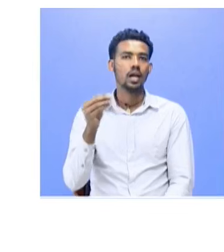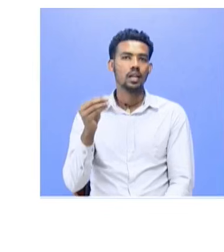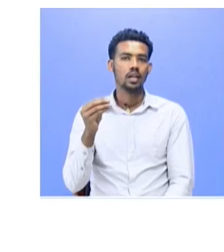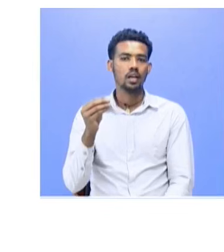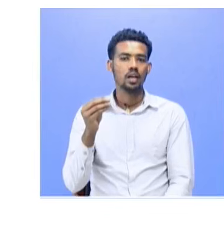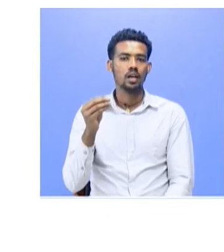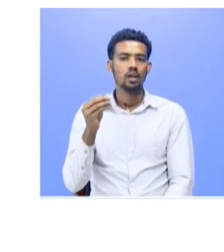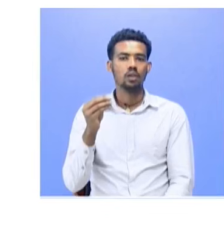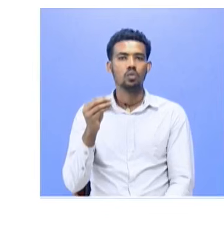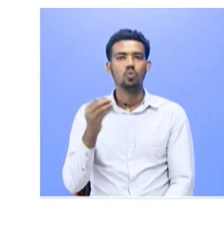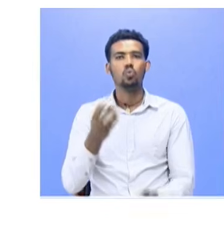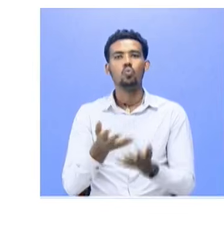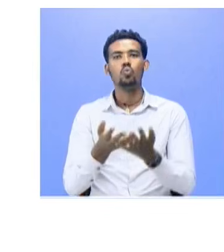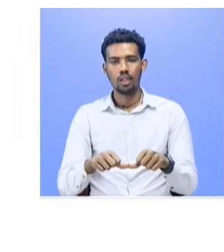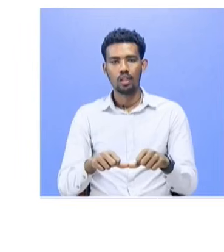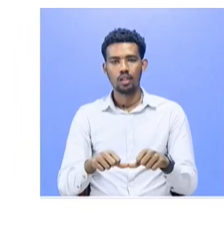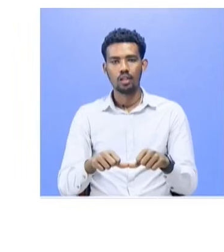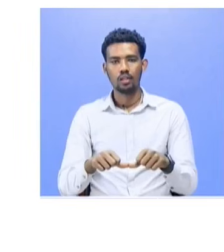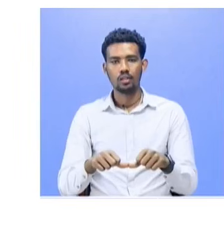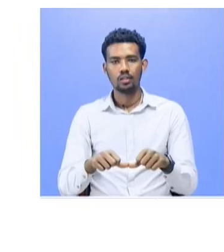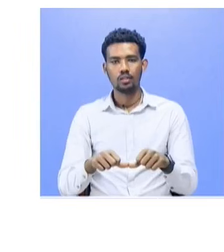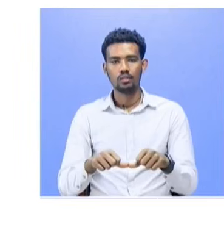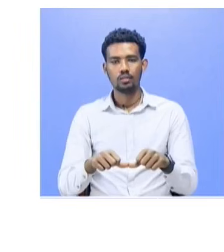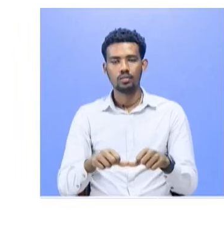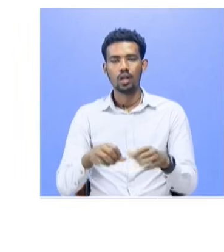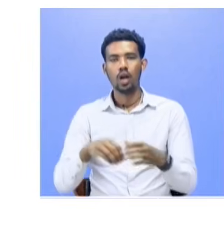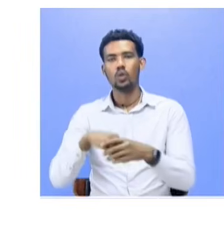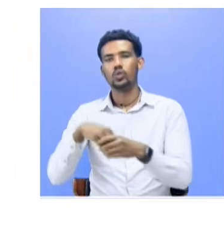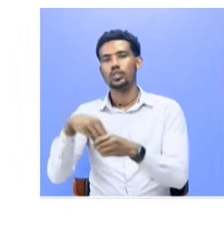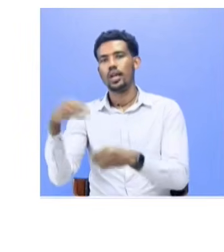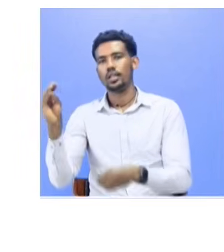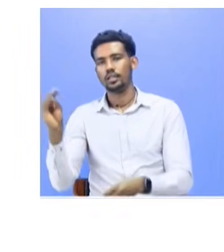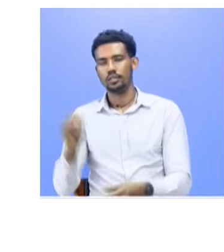I was staying